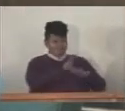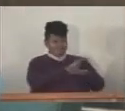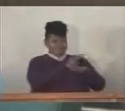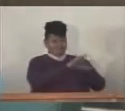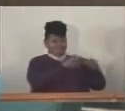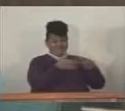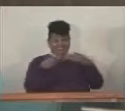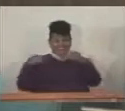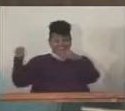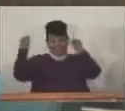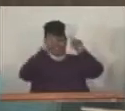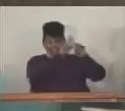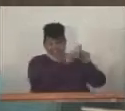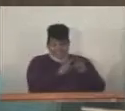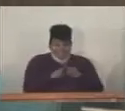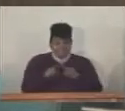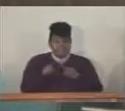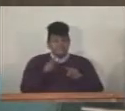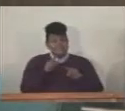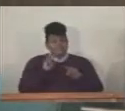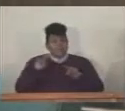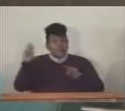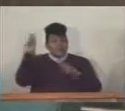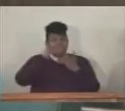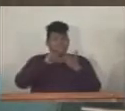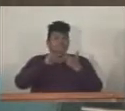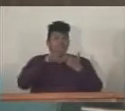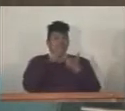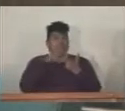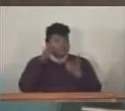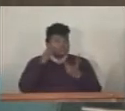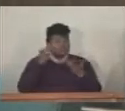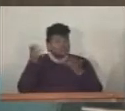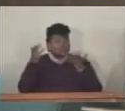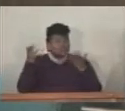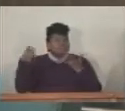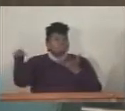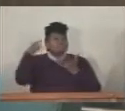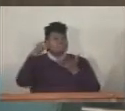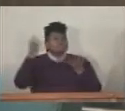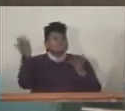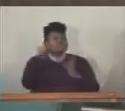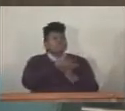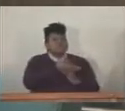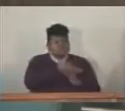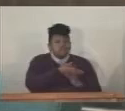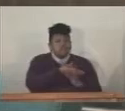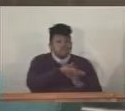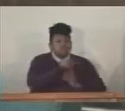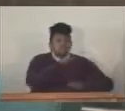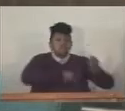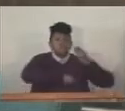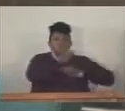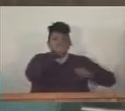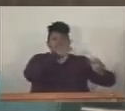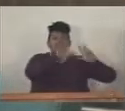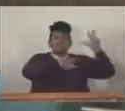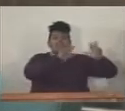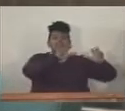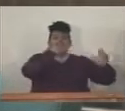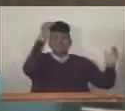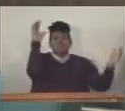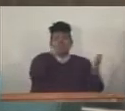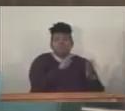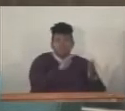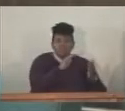are tourism, agriculture, and other service-related industries, are disrupted, trade and investment stifled,